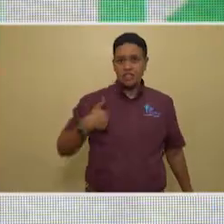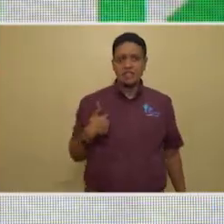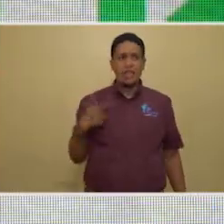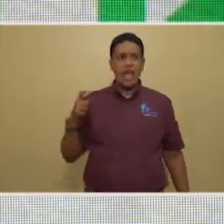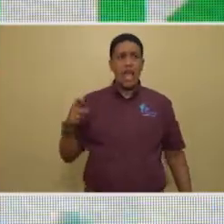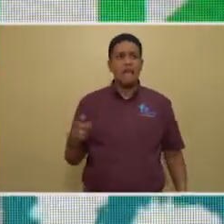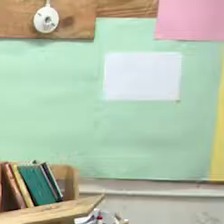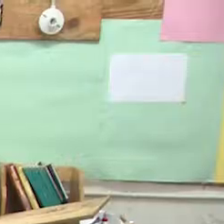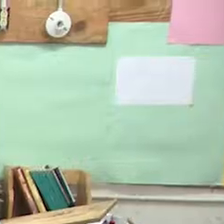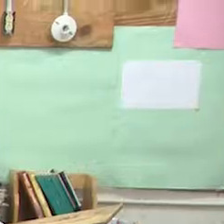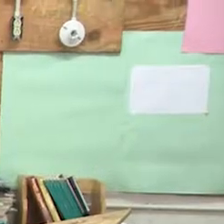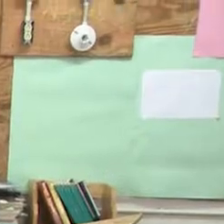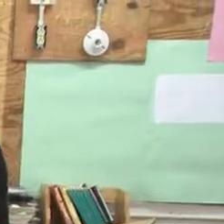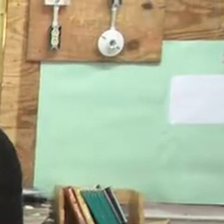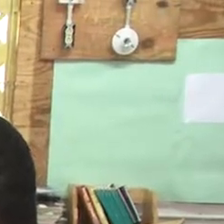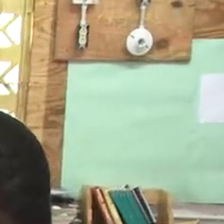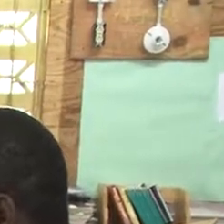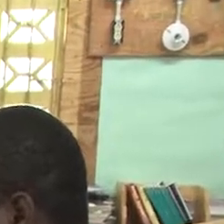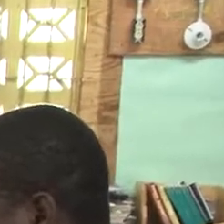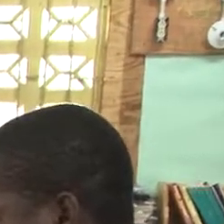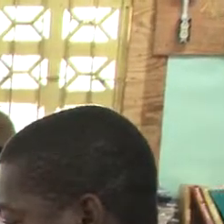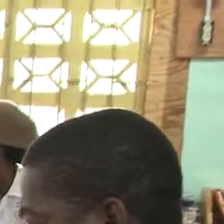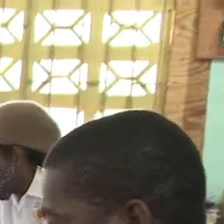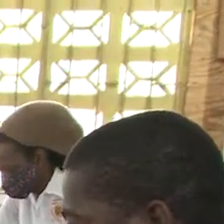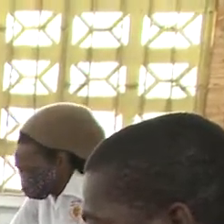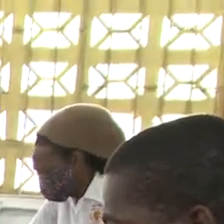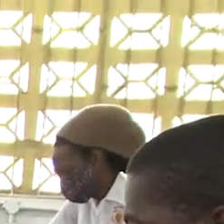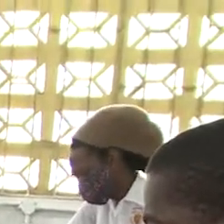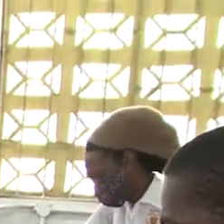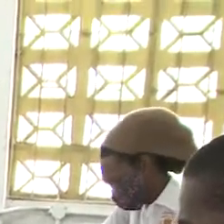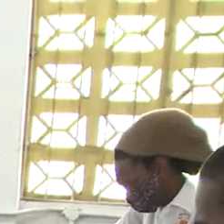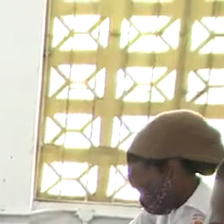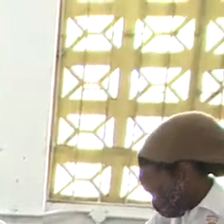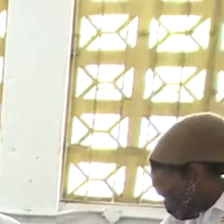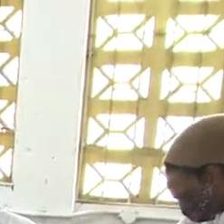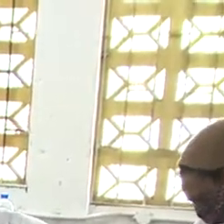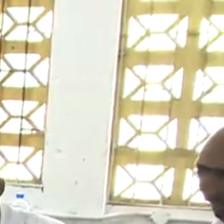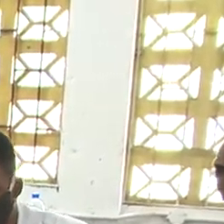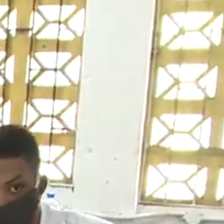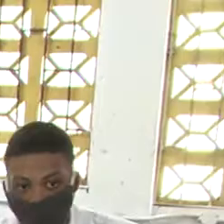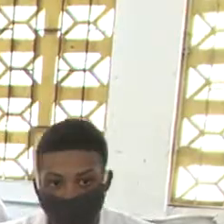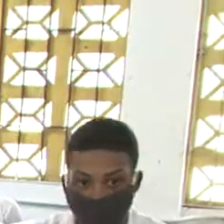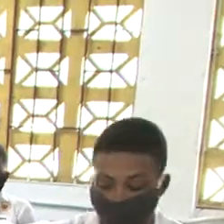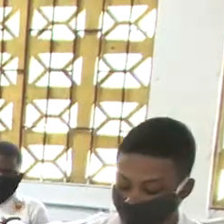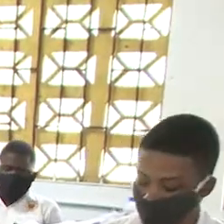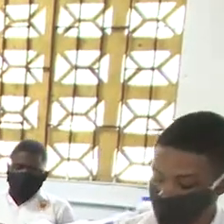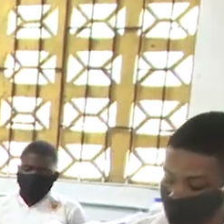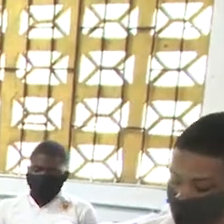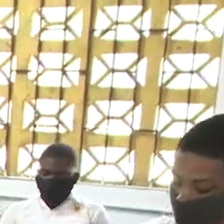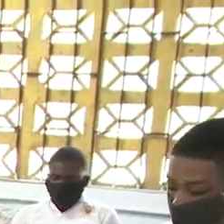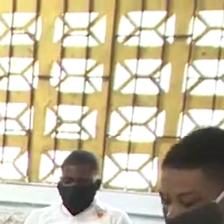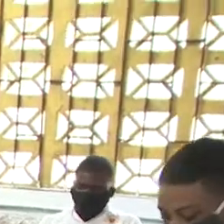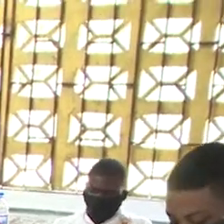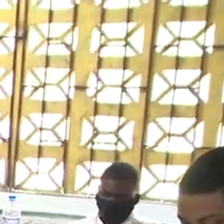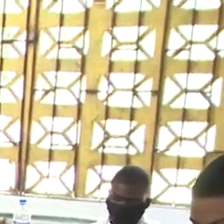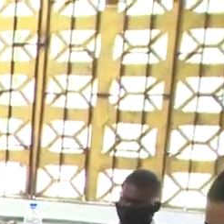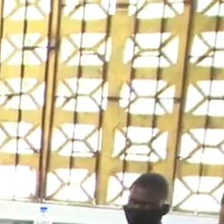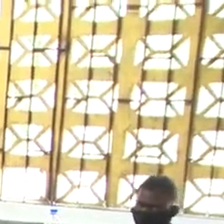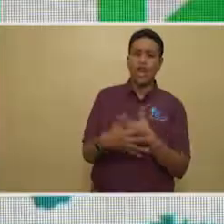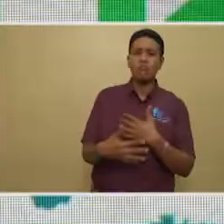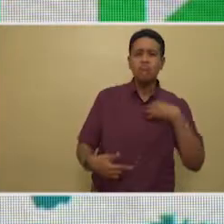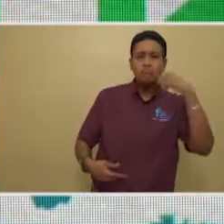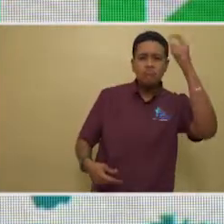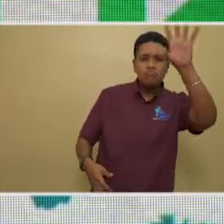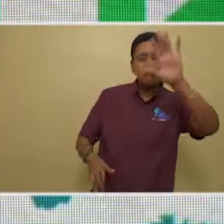get vaccinated. Mr. Holness is also reassuring students sitting exit exams that adjustments have been made to make the tests